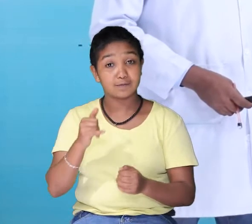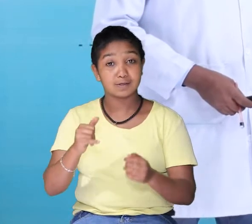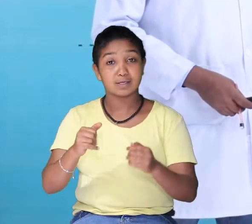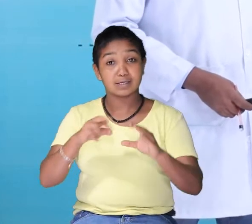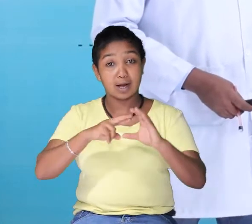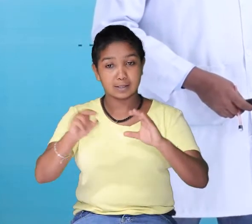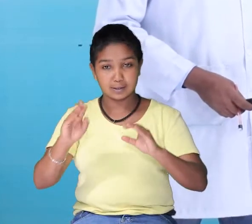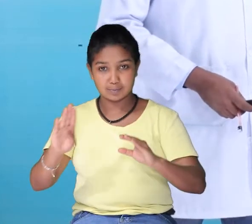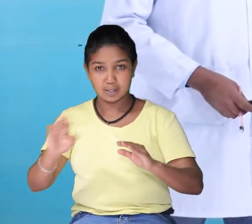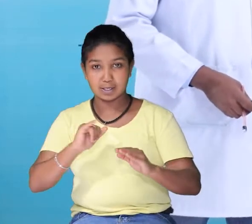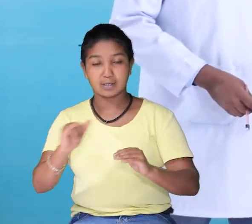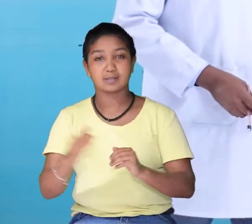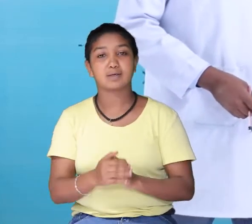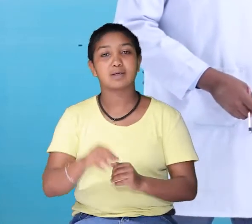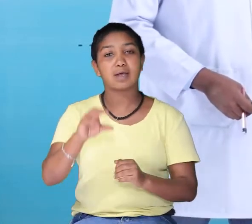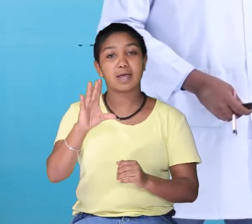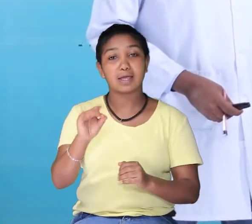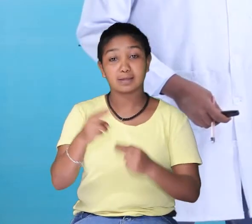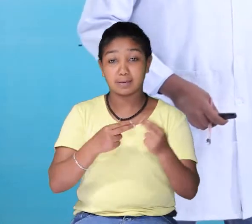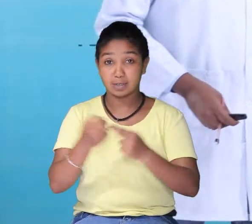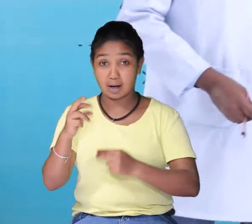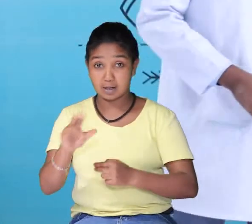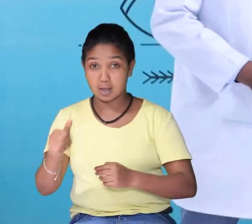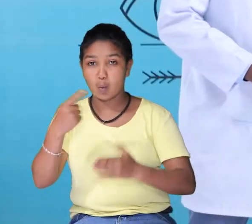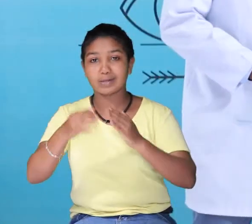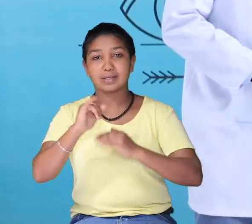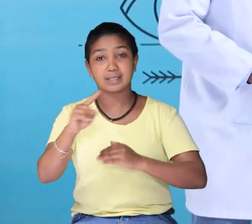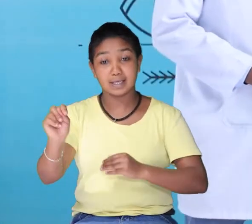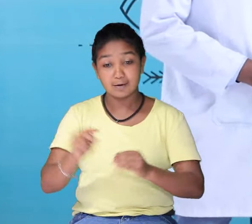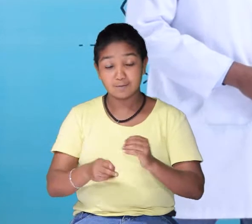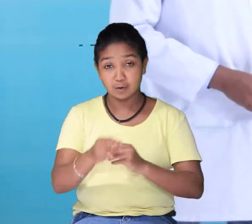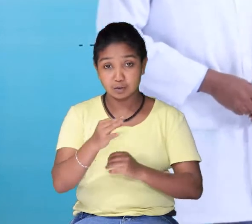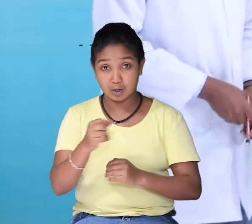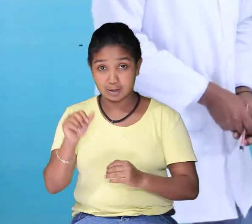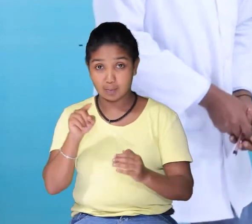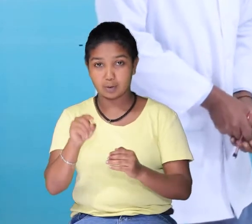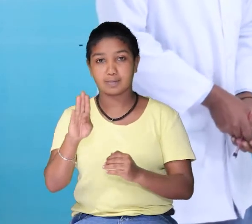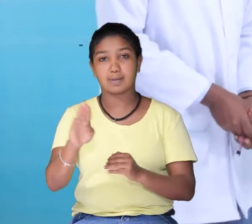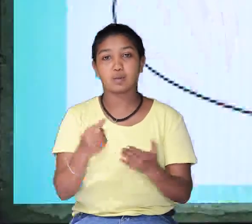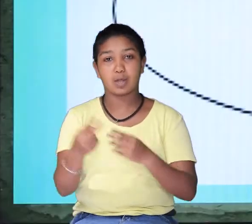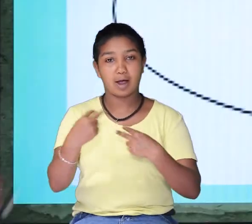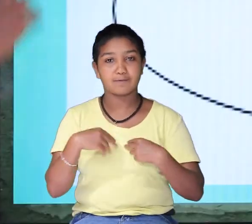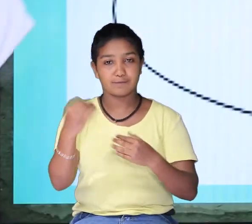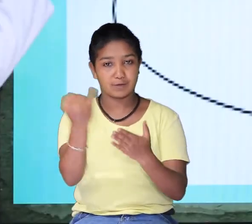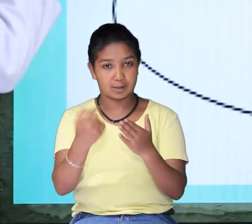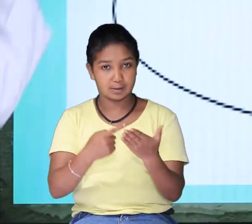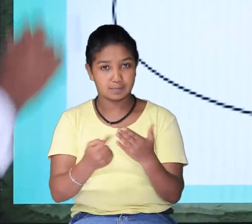radius at B is 8 times Ra, what is the velocity at point B? Here we have the